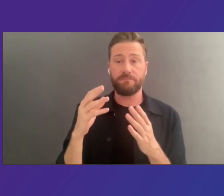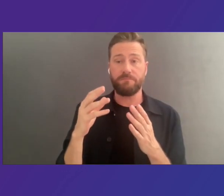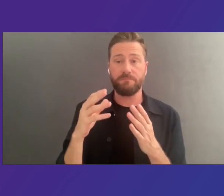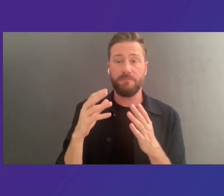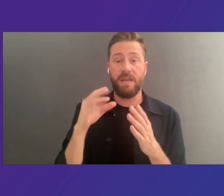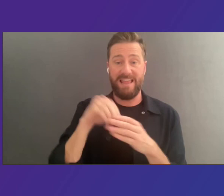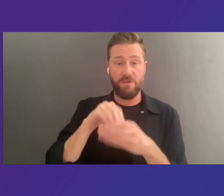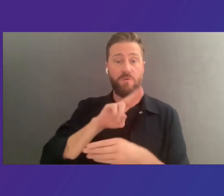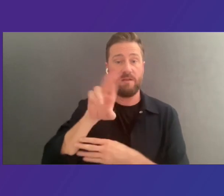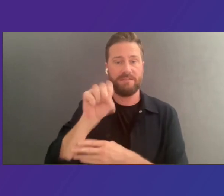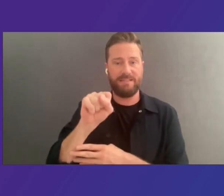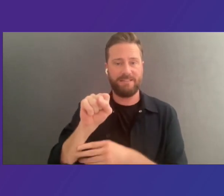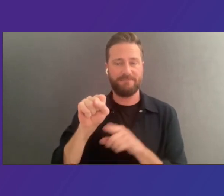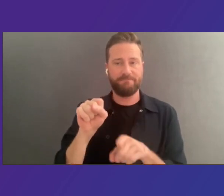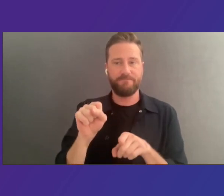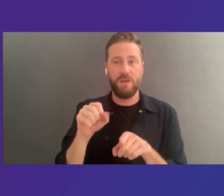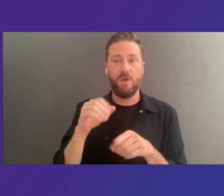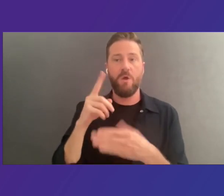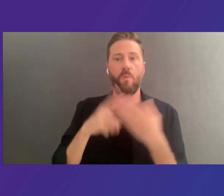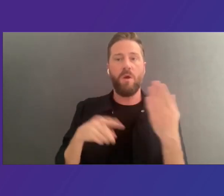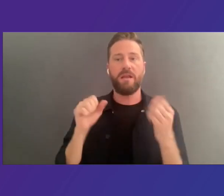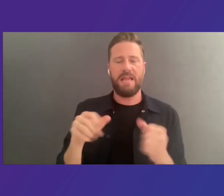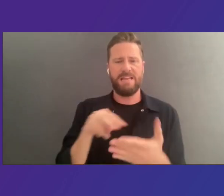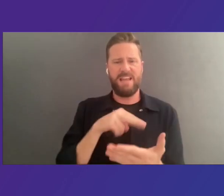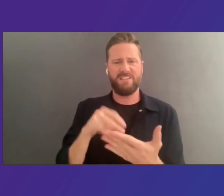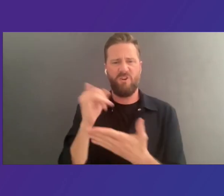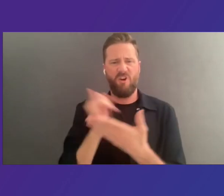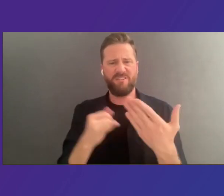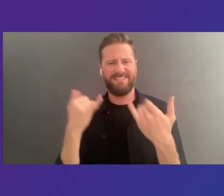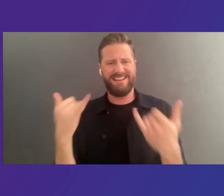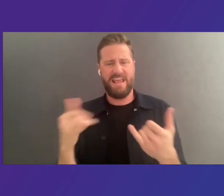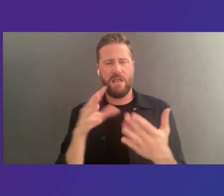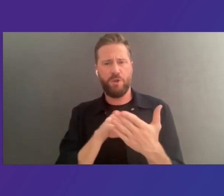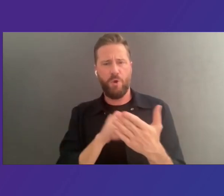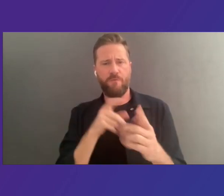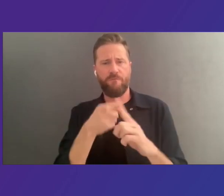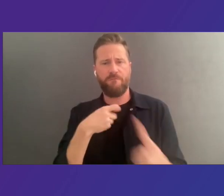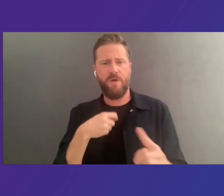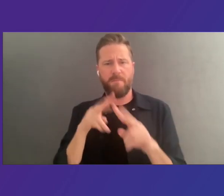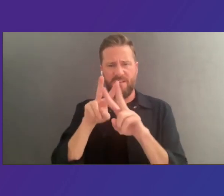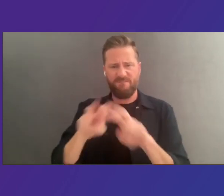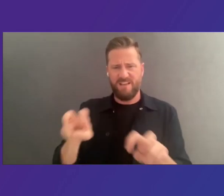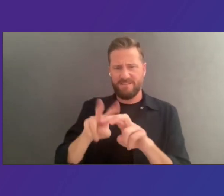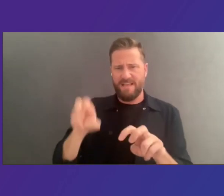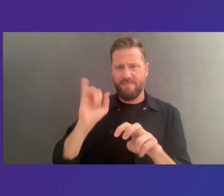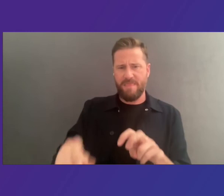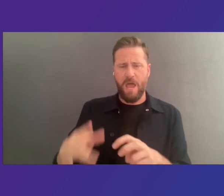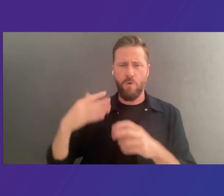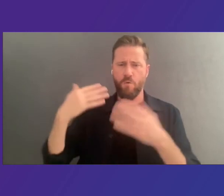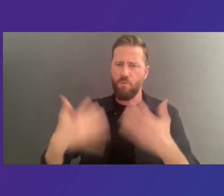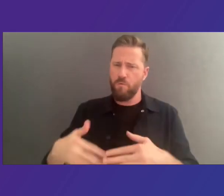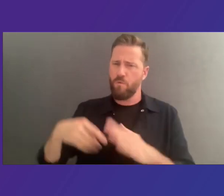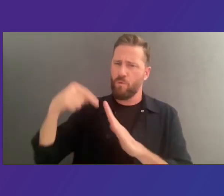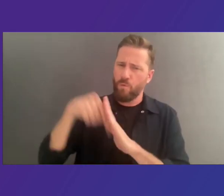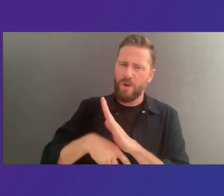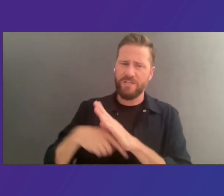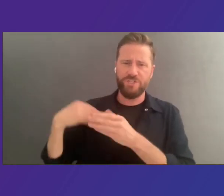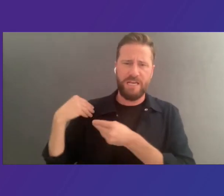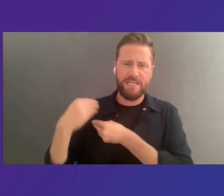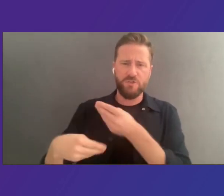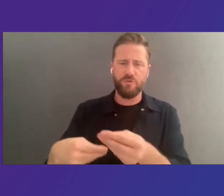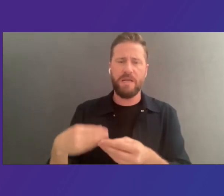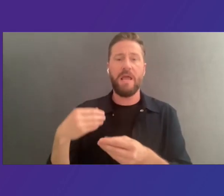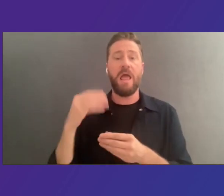in the United States. What can dance artists today learn from investigating this rich history? This presentation will be followed by a